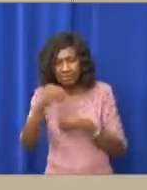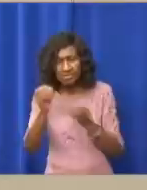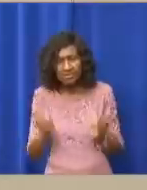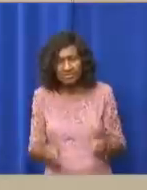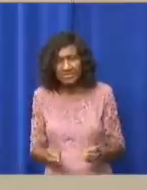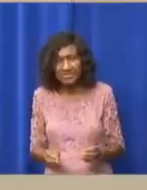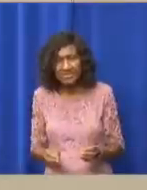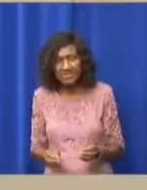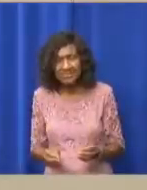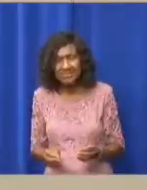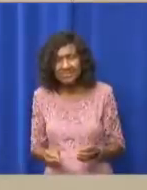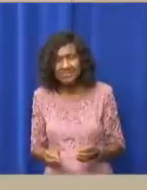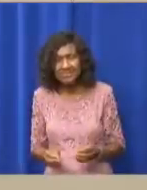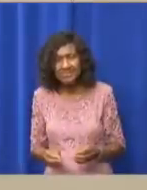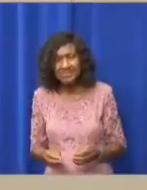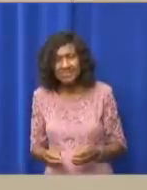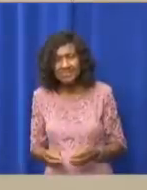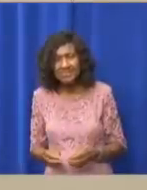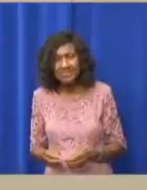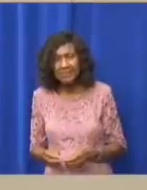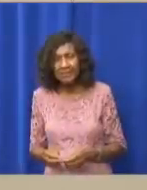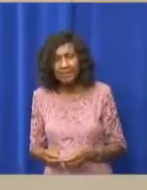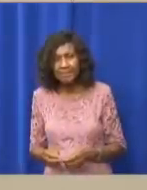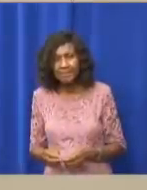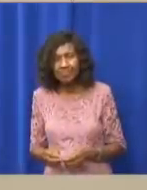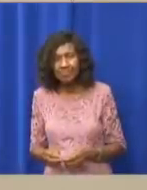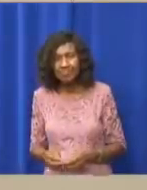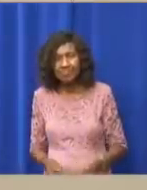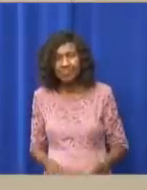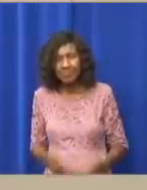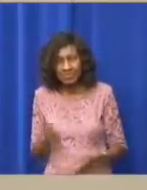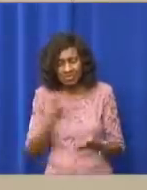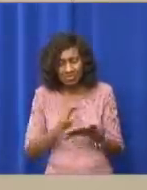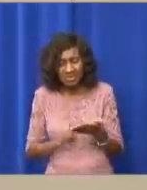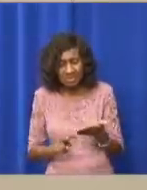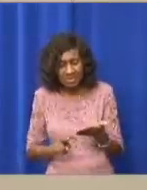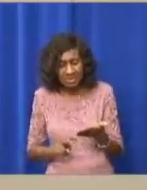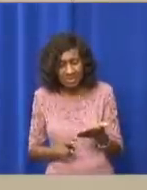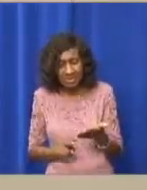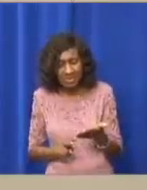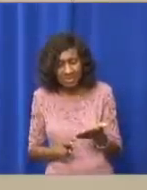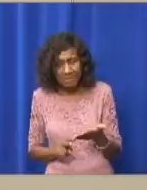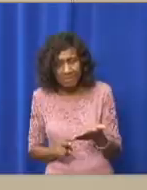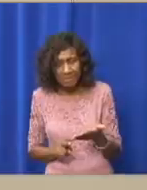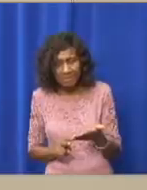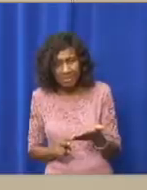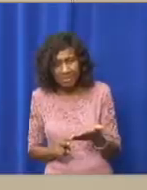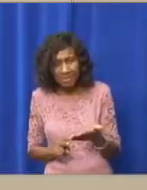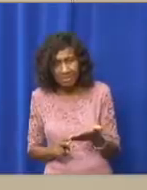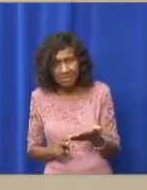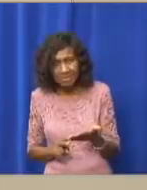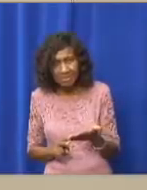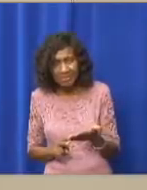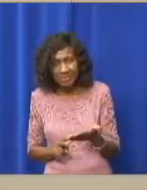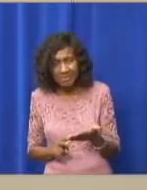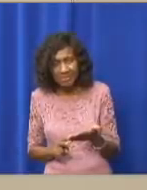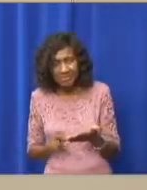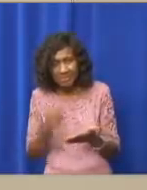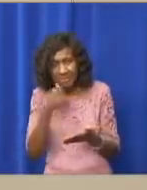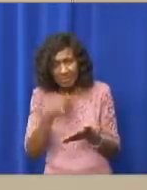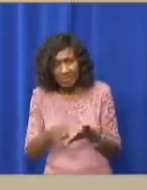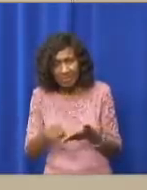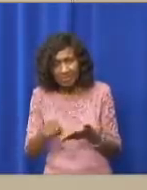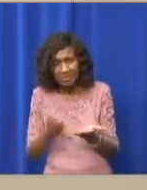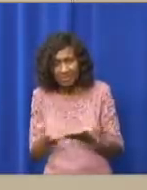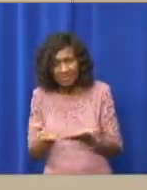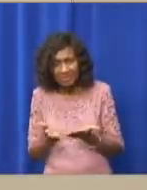asked. So if you don't mind, I'll just read it. The Postal Service